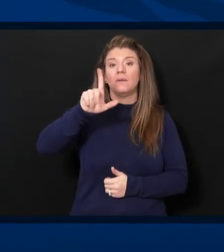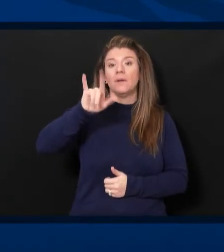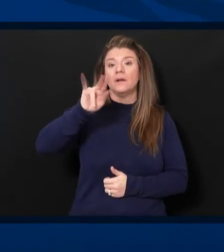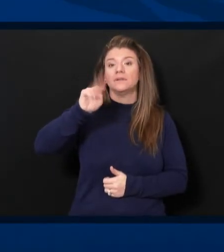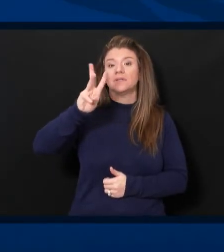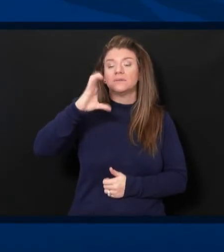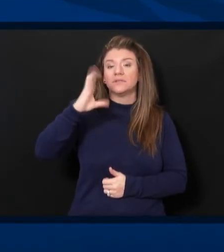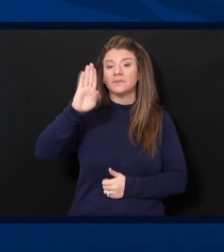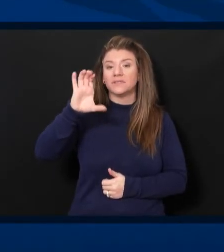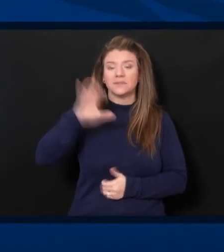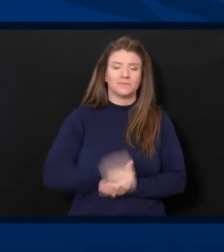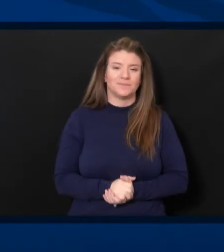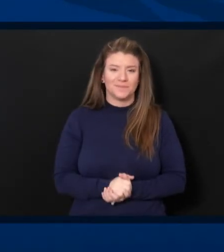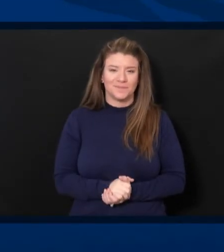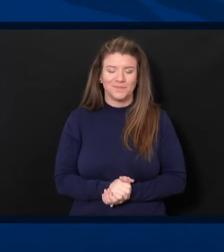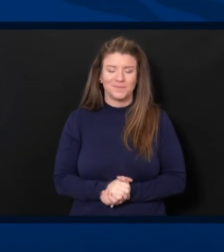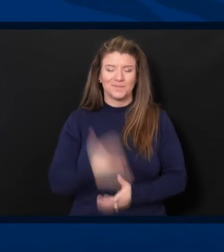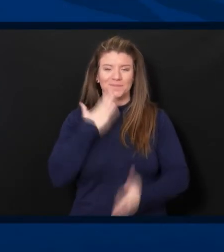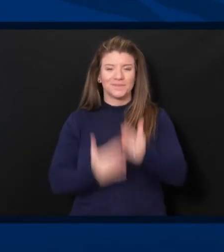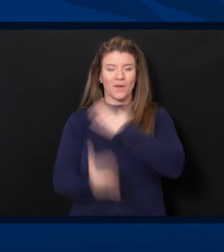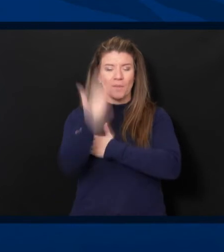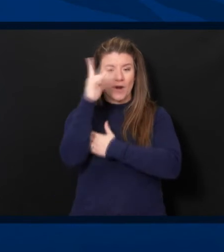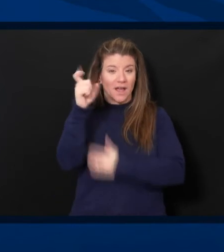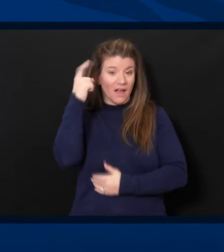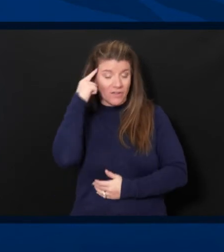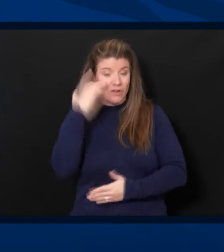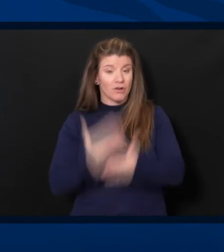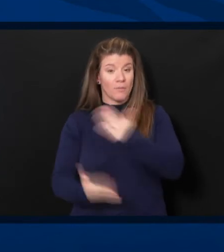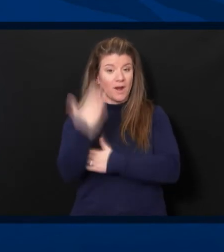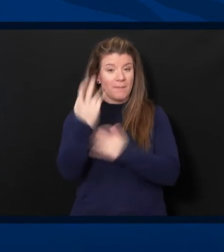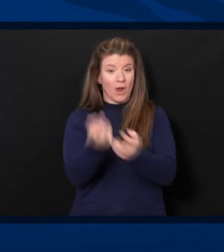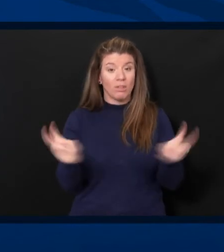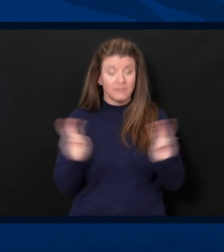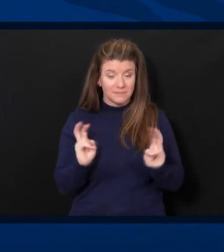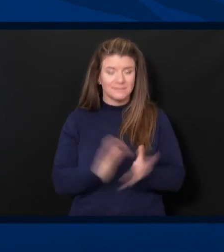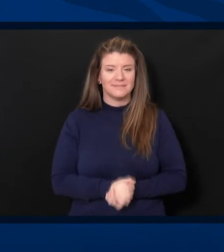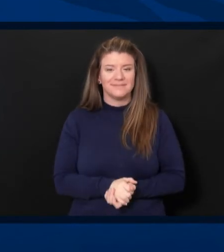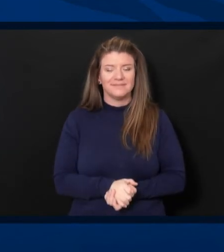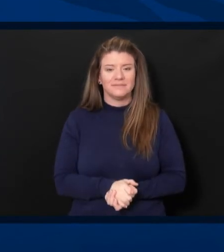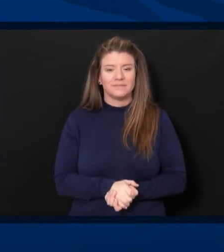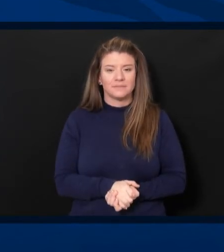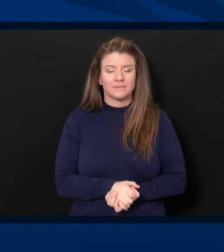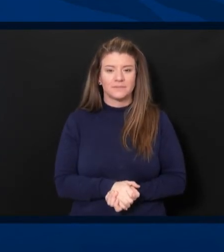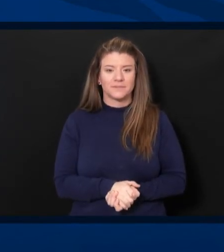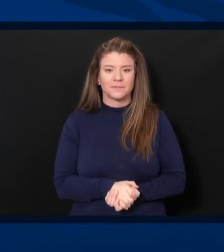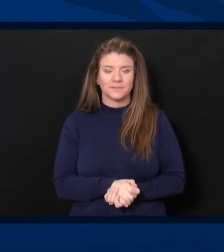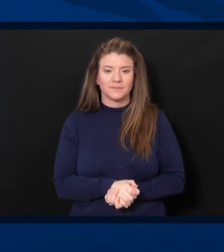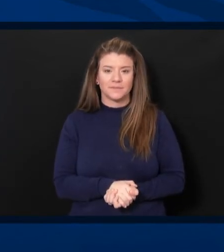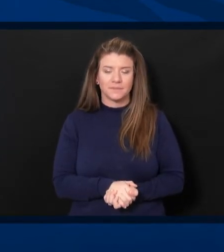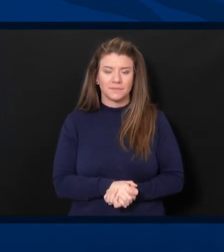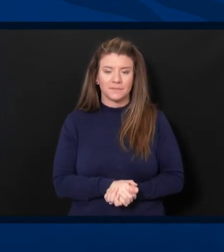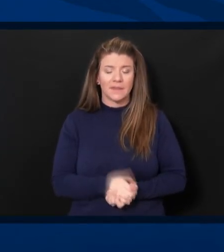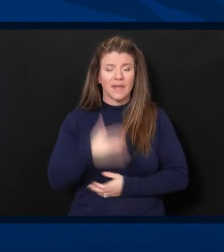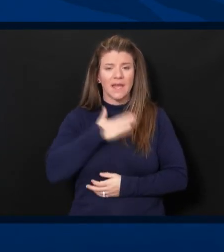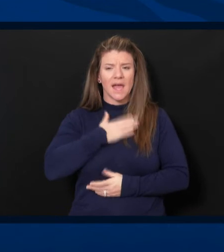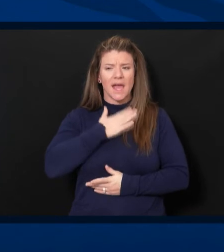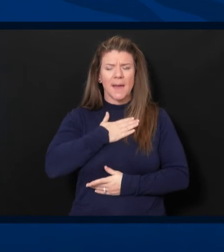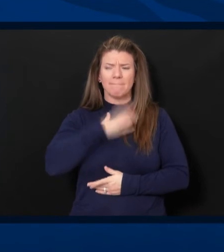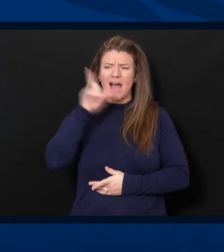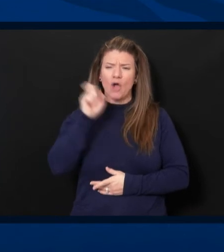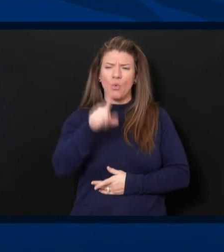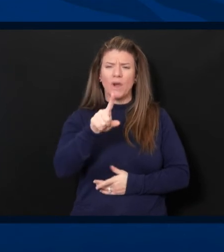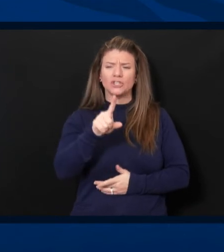WCBC. Good morning, Governor. Good morning, panel. I want to gear this question as